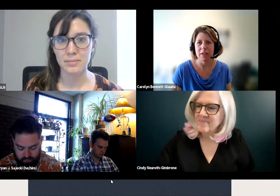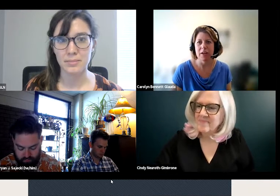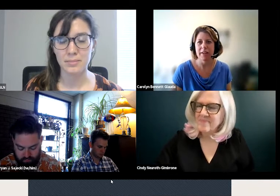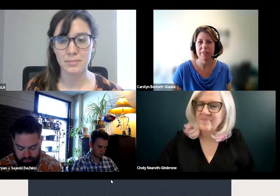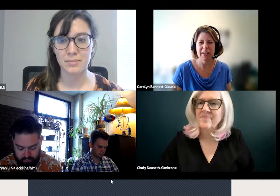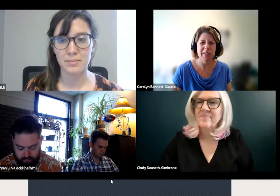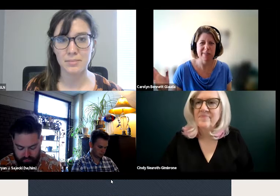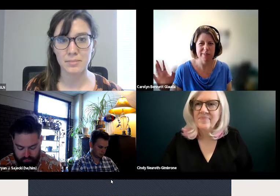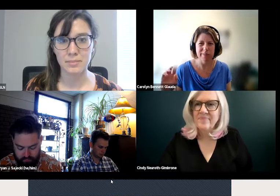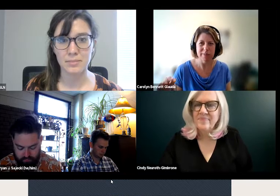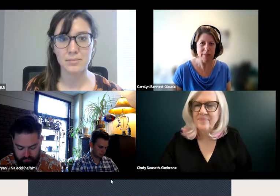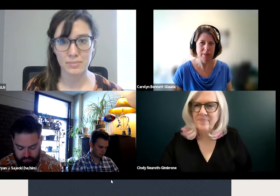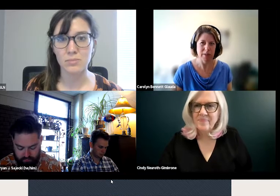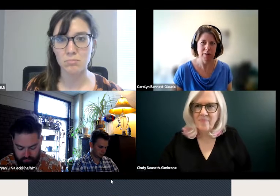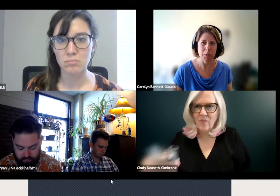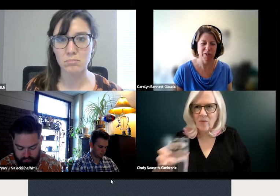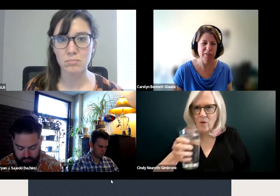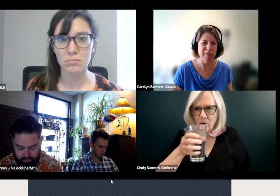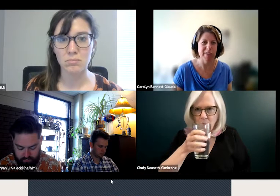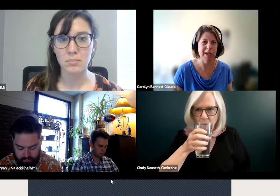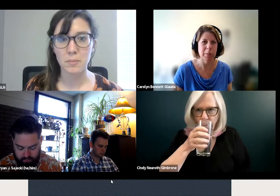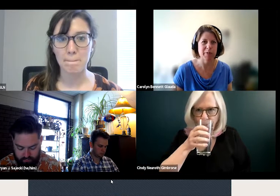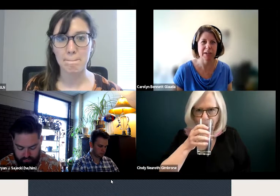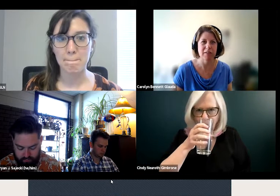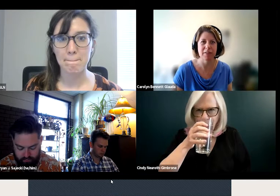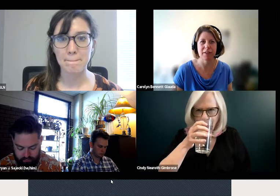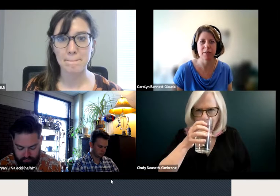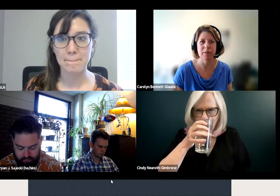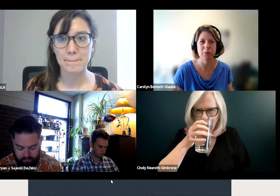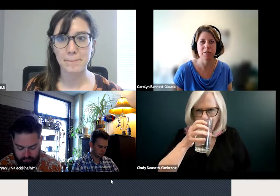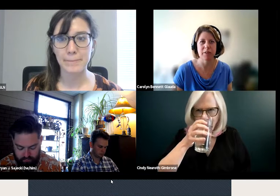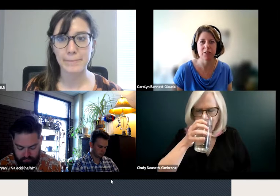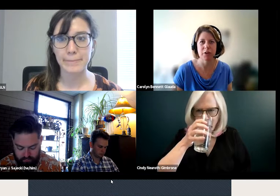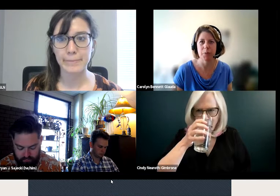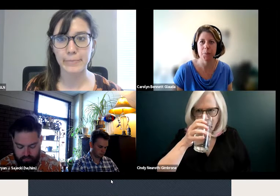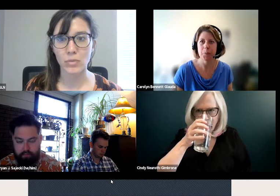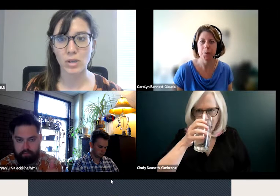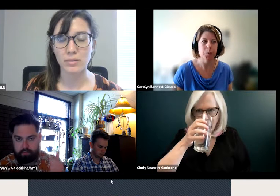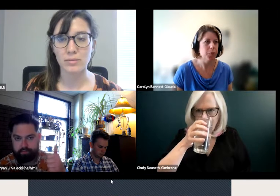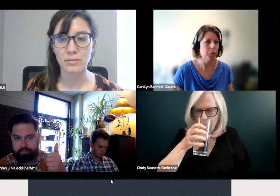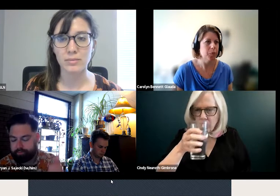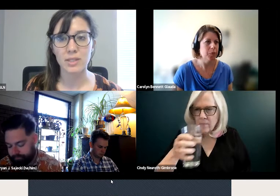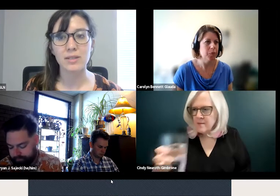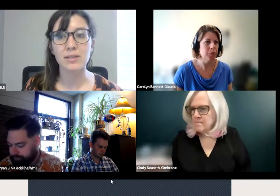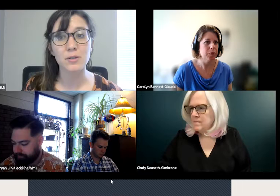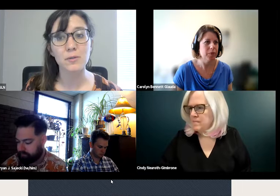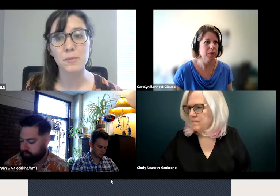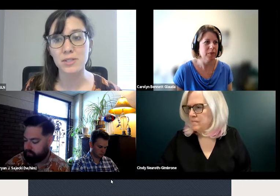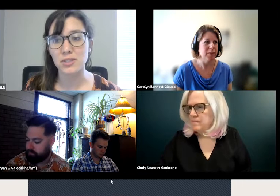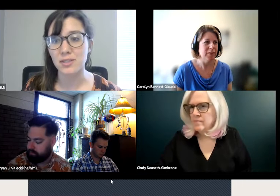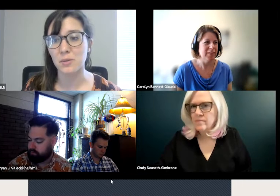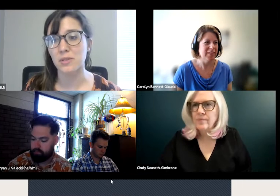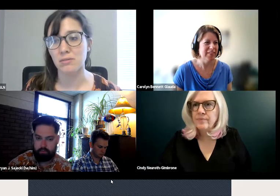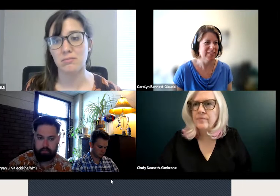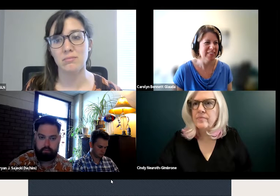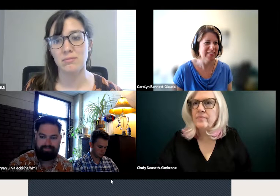like a little buffer of a couple seconds, and then I'll go into the intro. Thank you for your